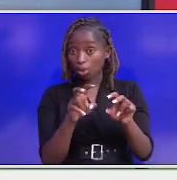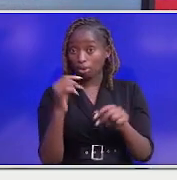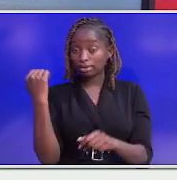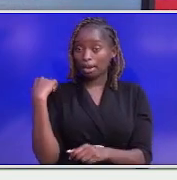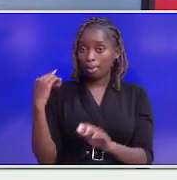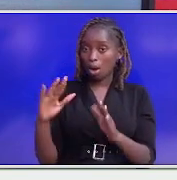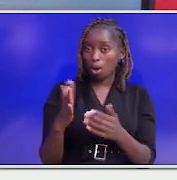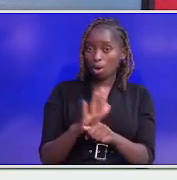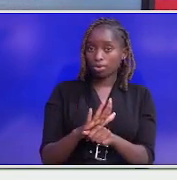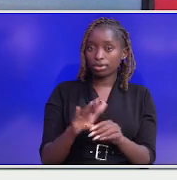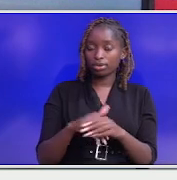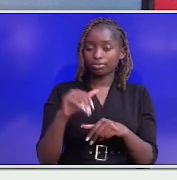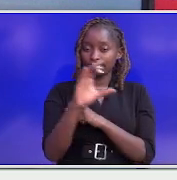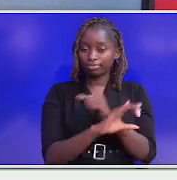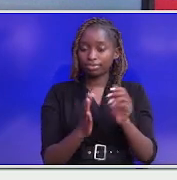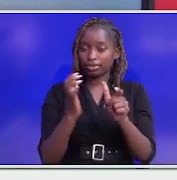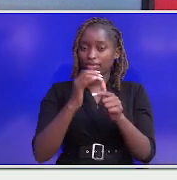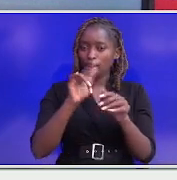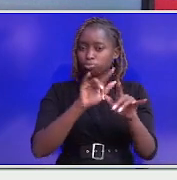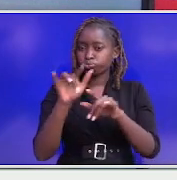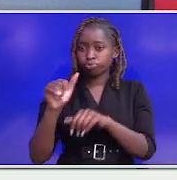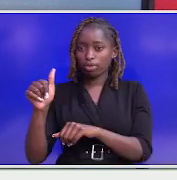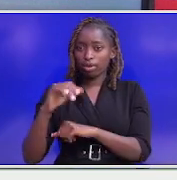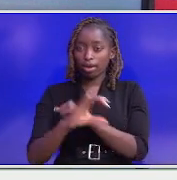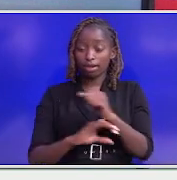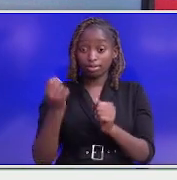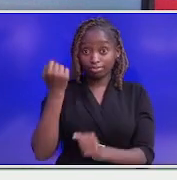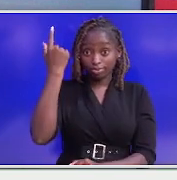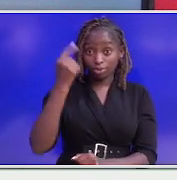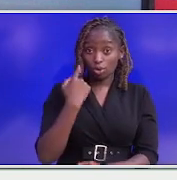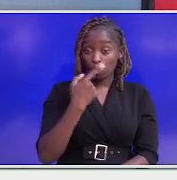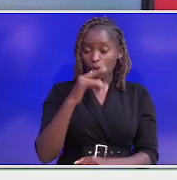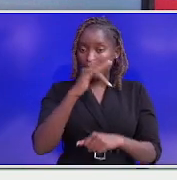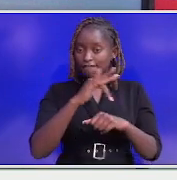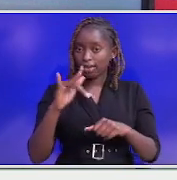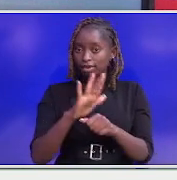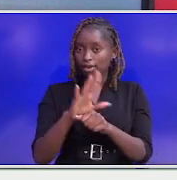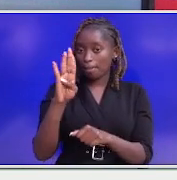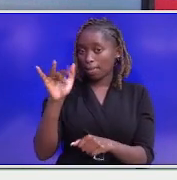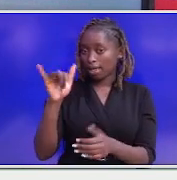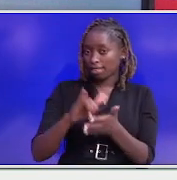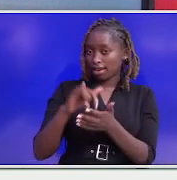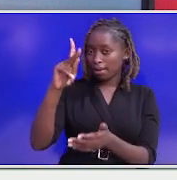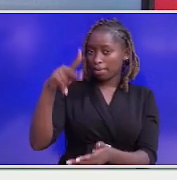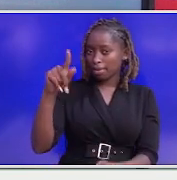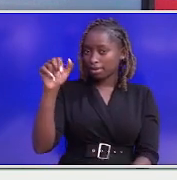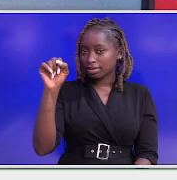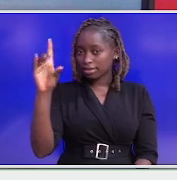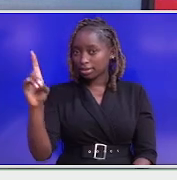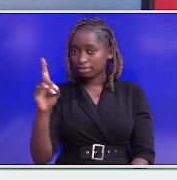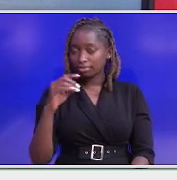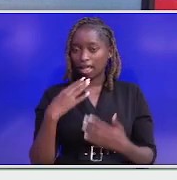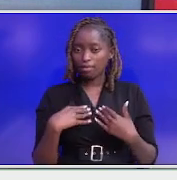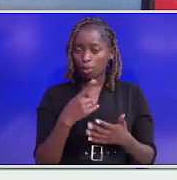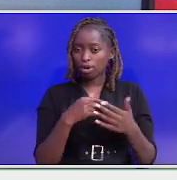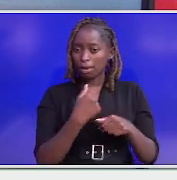country and across our borders to find out who are most affected by PTSD, who gets it, what are the symptoms, what are the